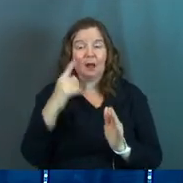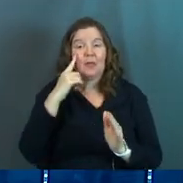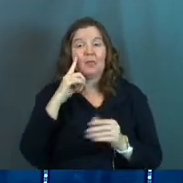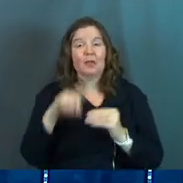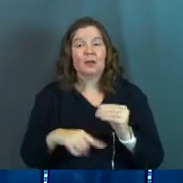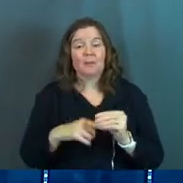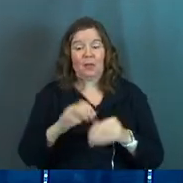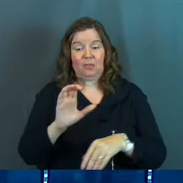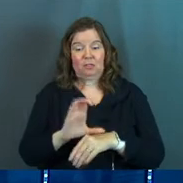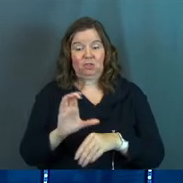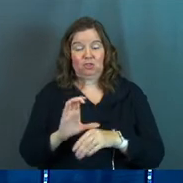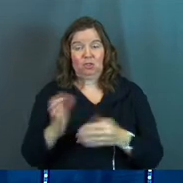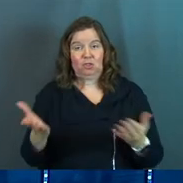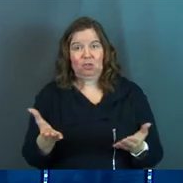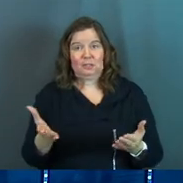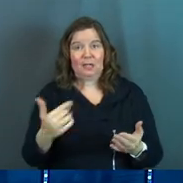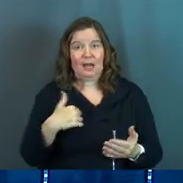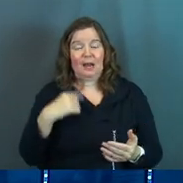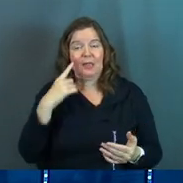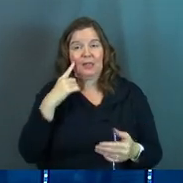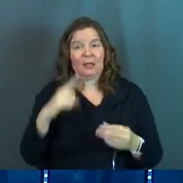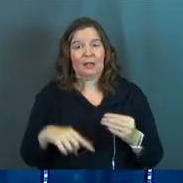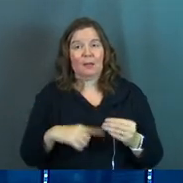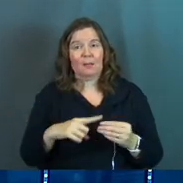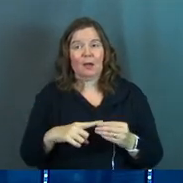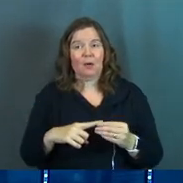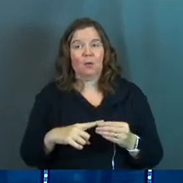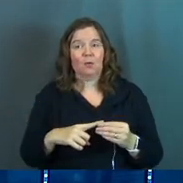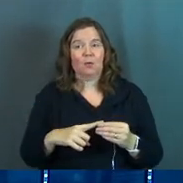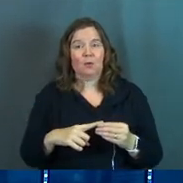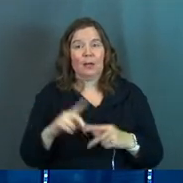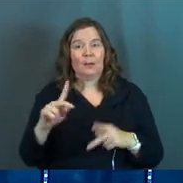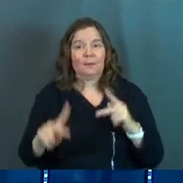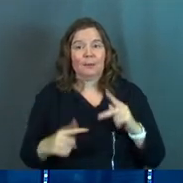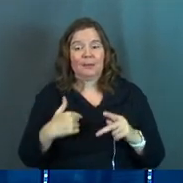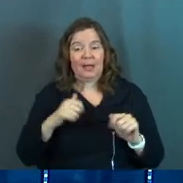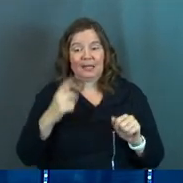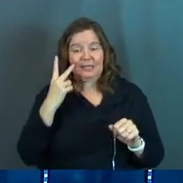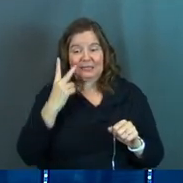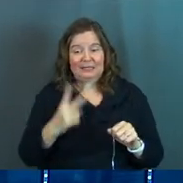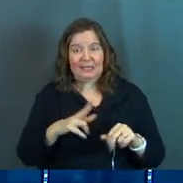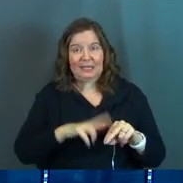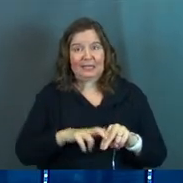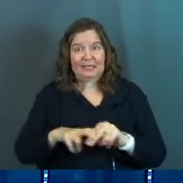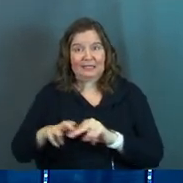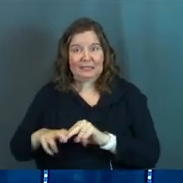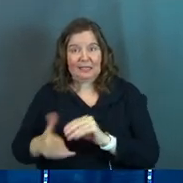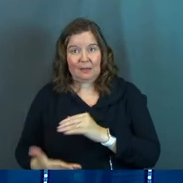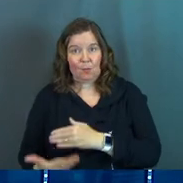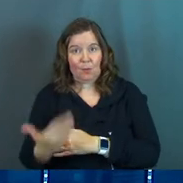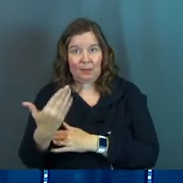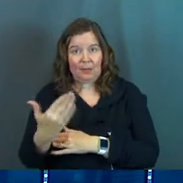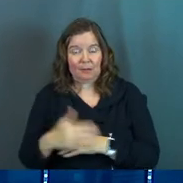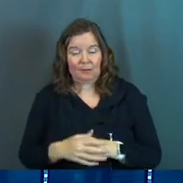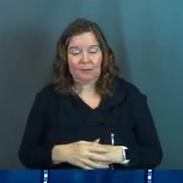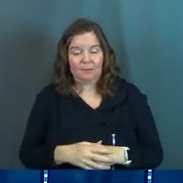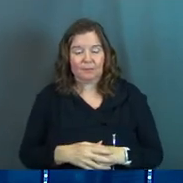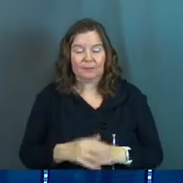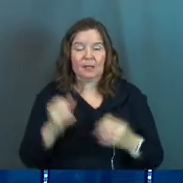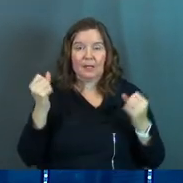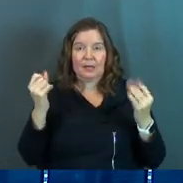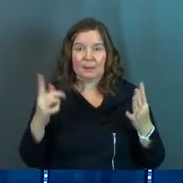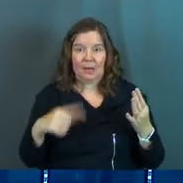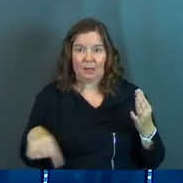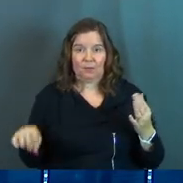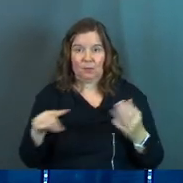I think about this church, and I think about people that I can see in the seats this morning.